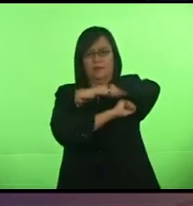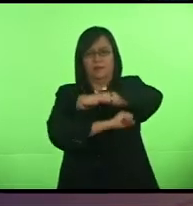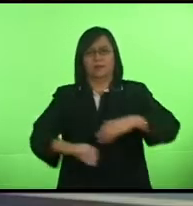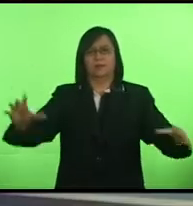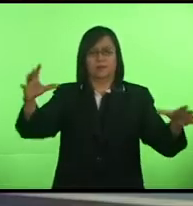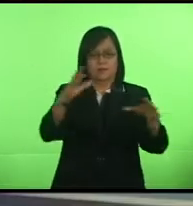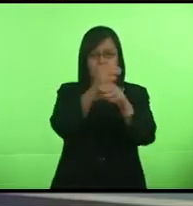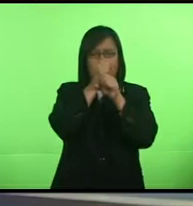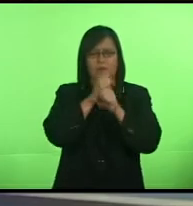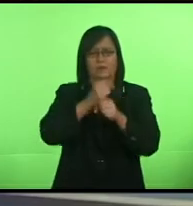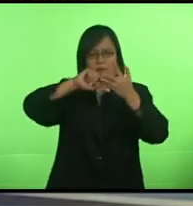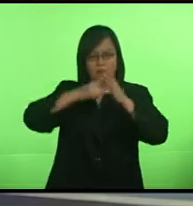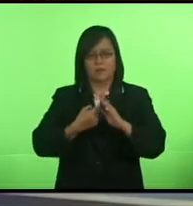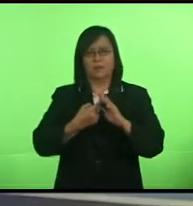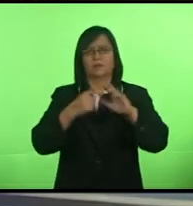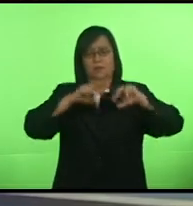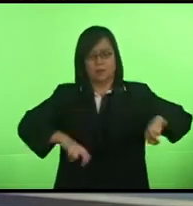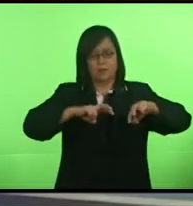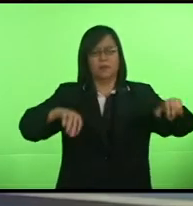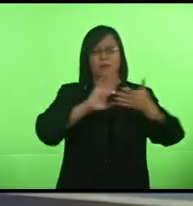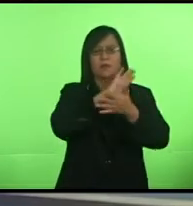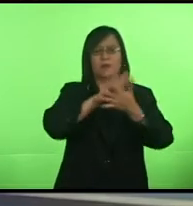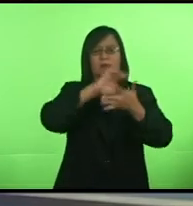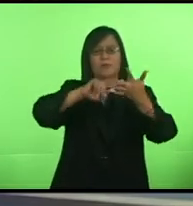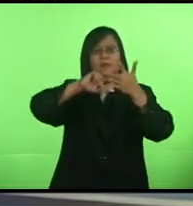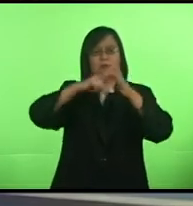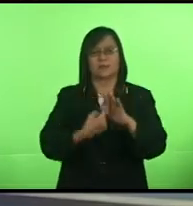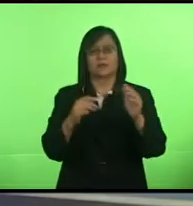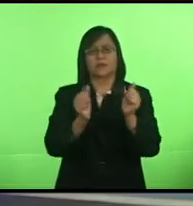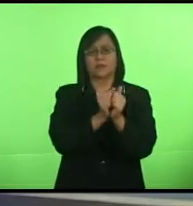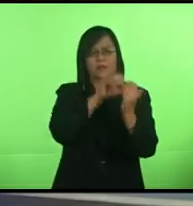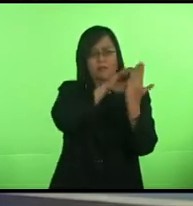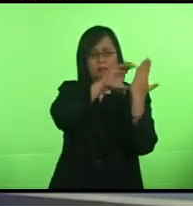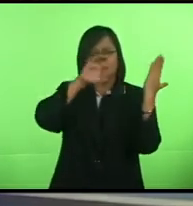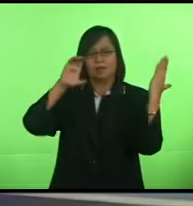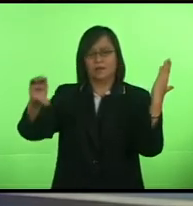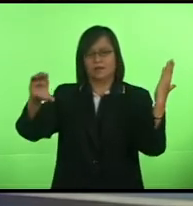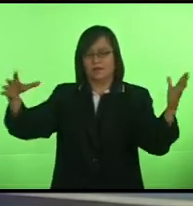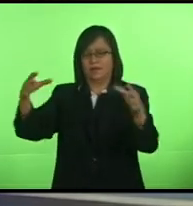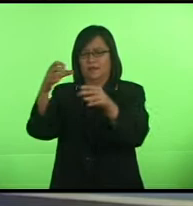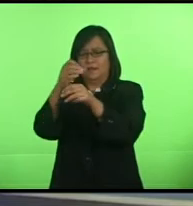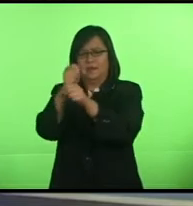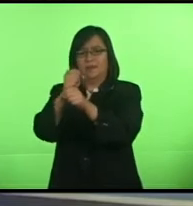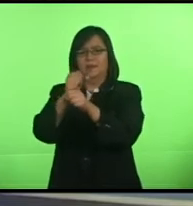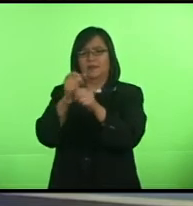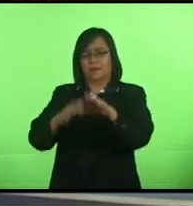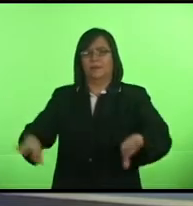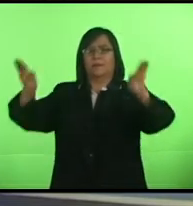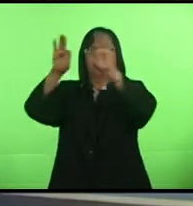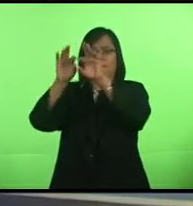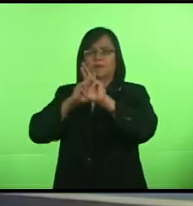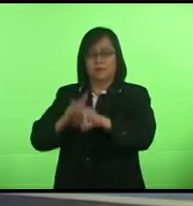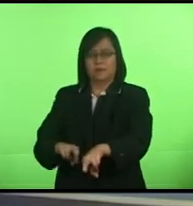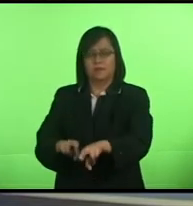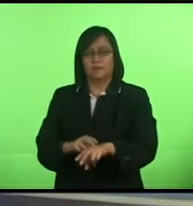research paper is start with a paragraph that summarizes the key results. Then you do a literature